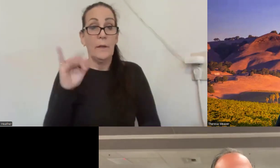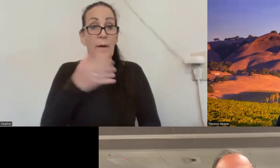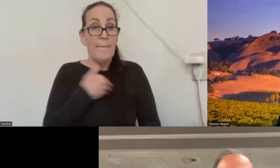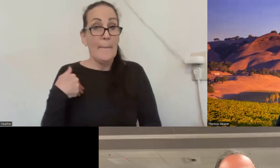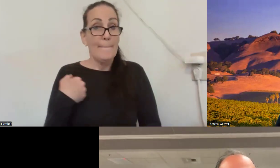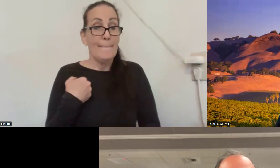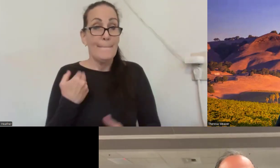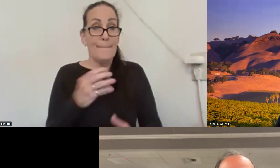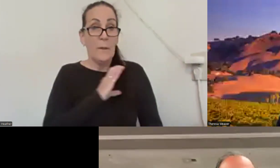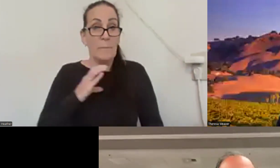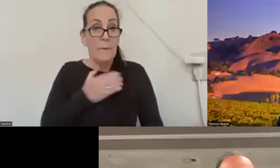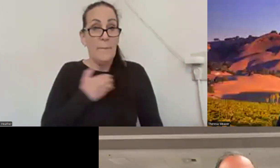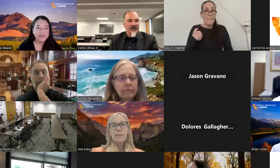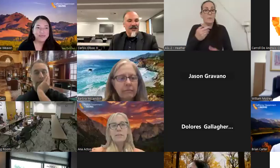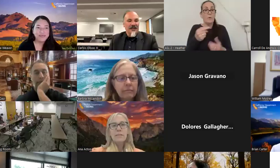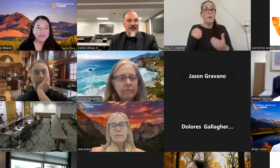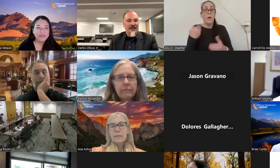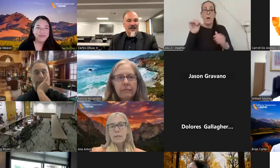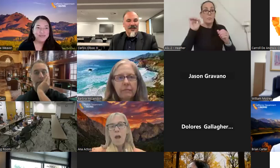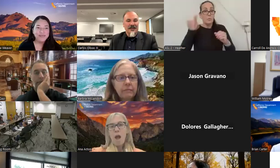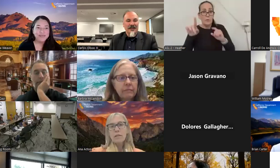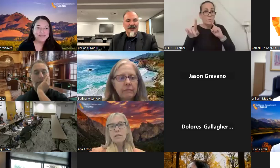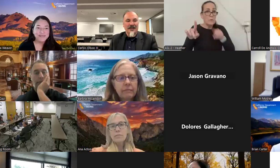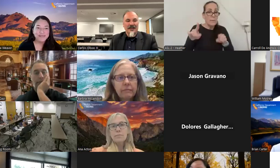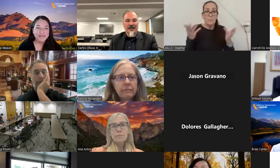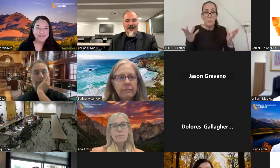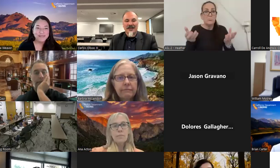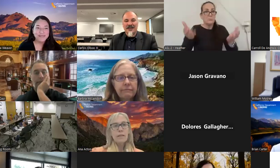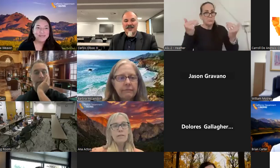raise your hand or hop in.